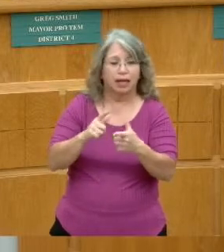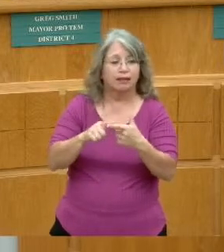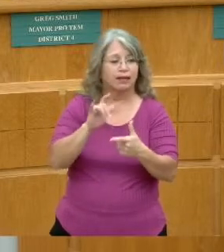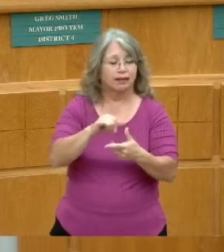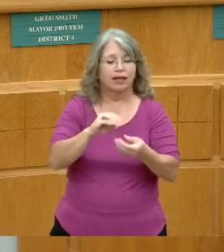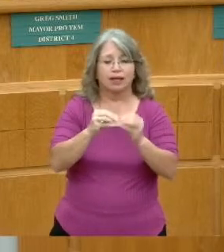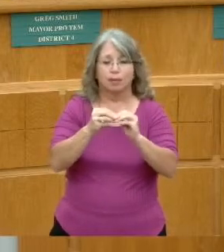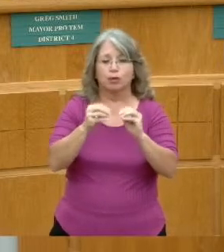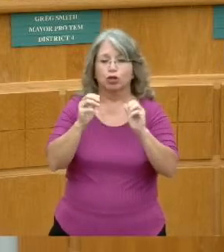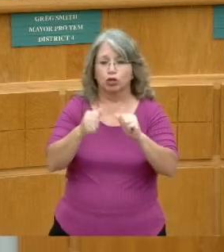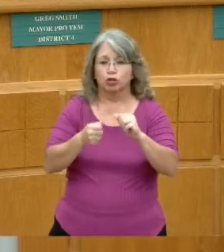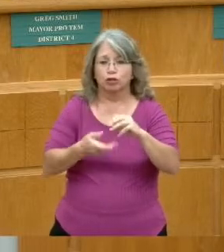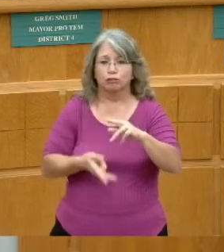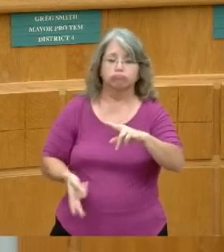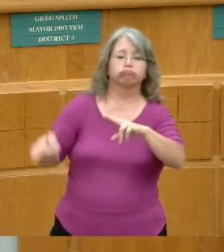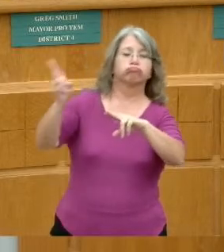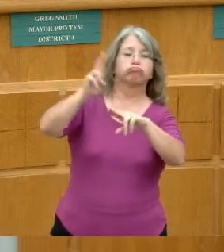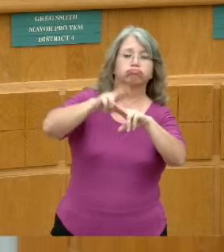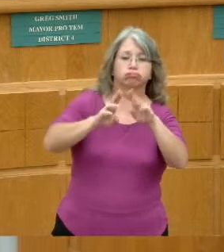above 1.